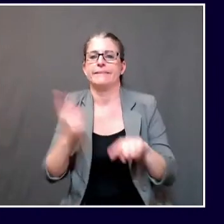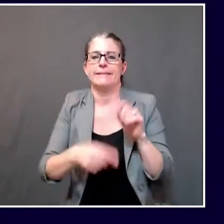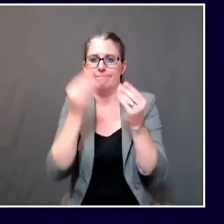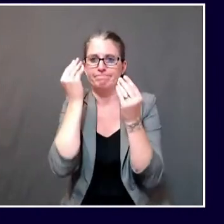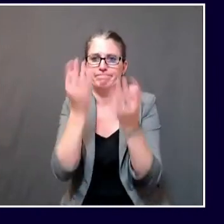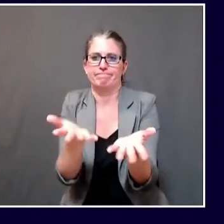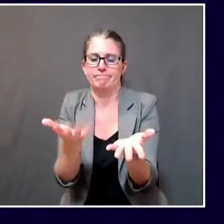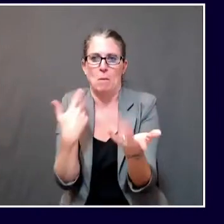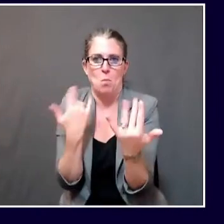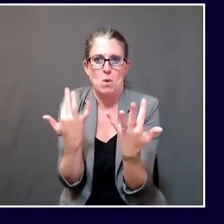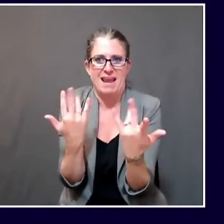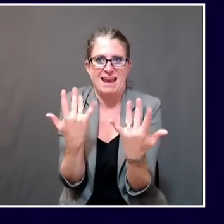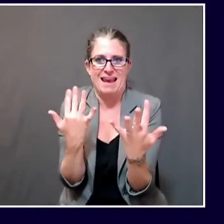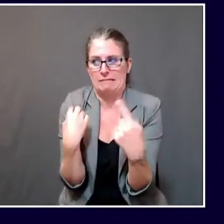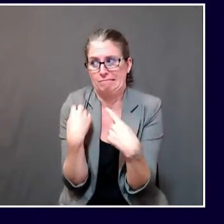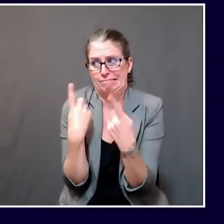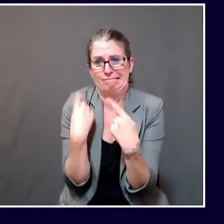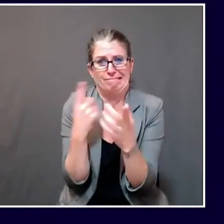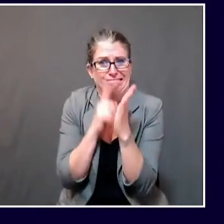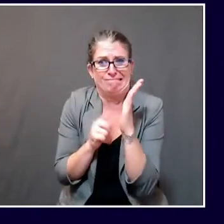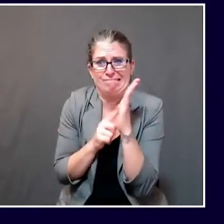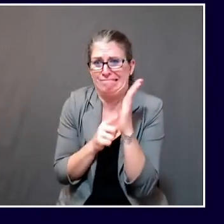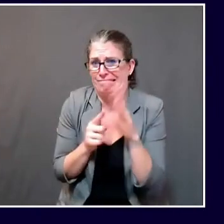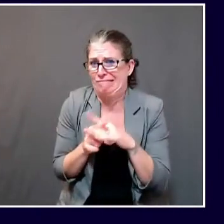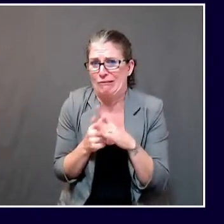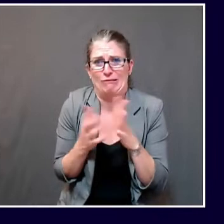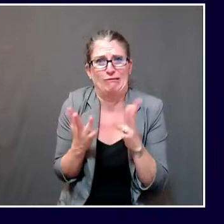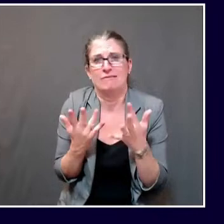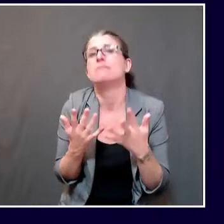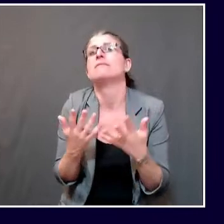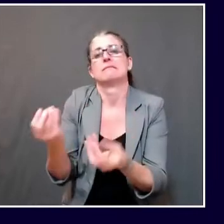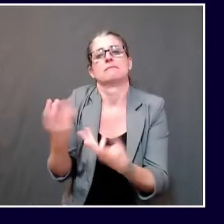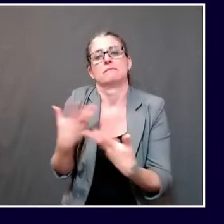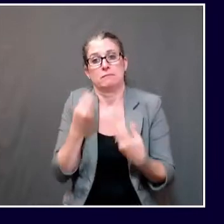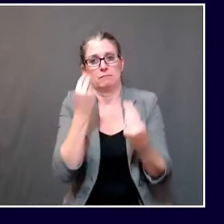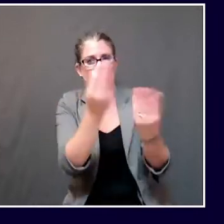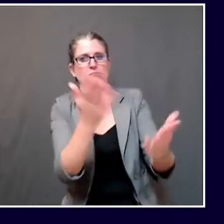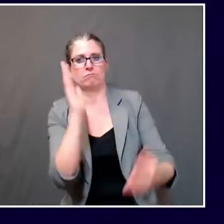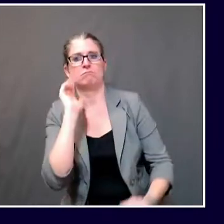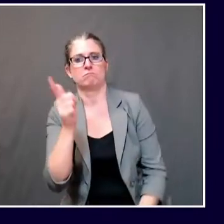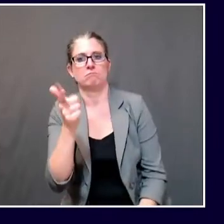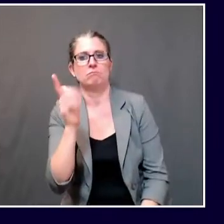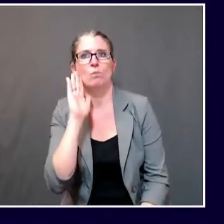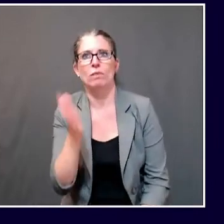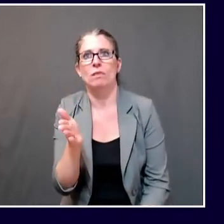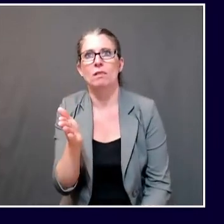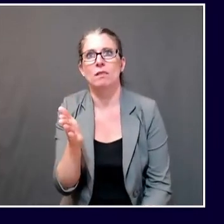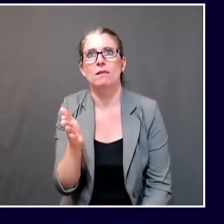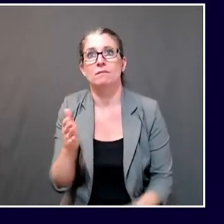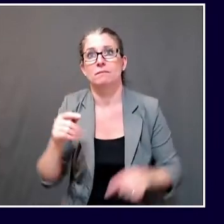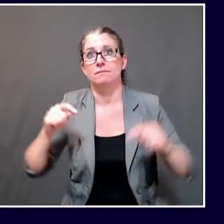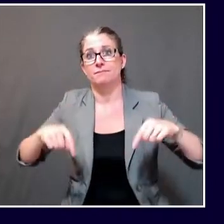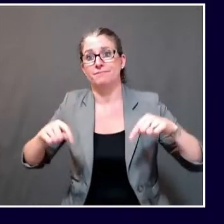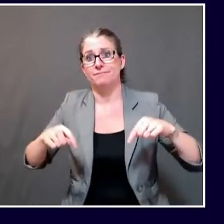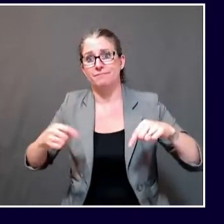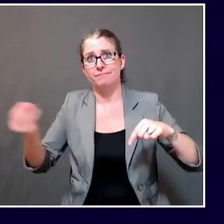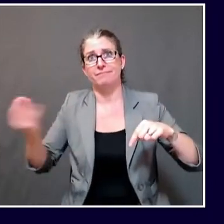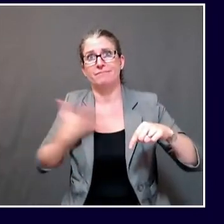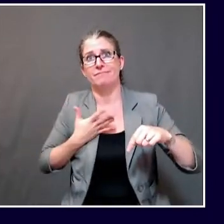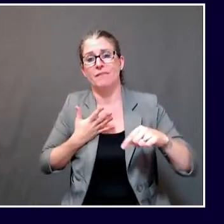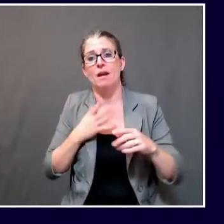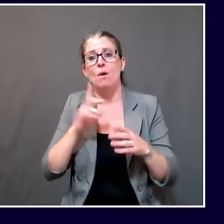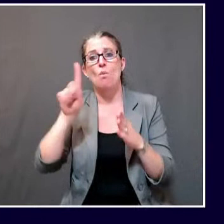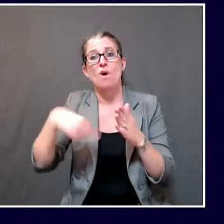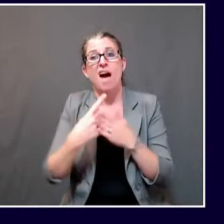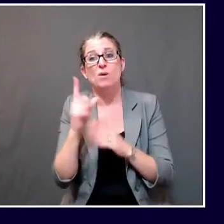confirmed. I think we just got this information maybe about an hour and 20 minutes ago. And so we wanted to get